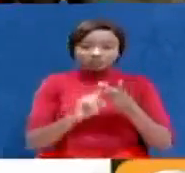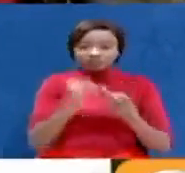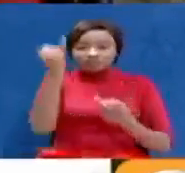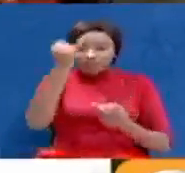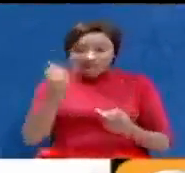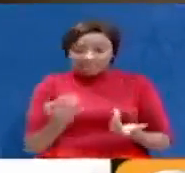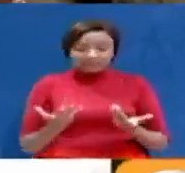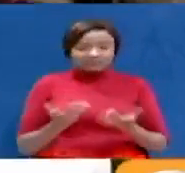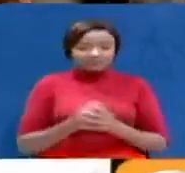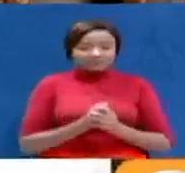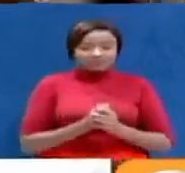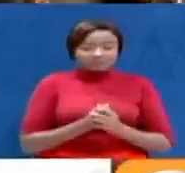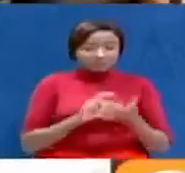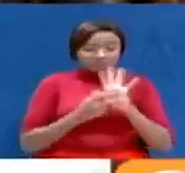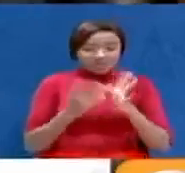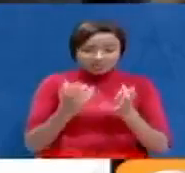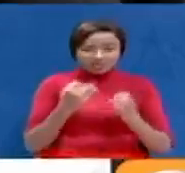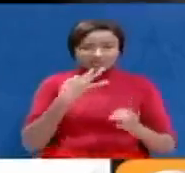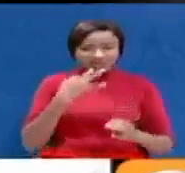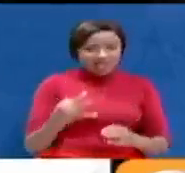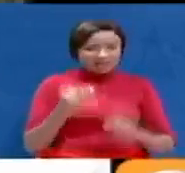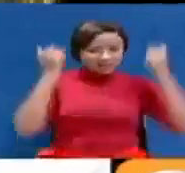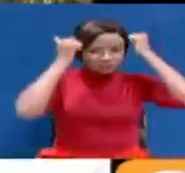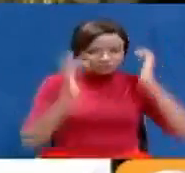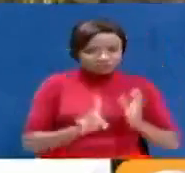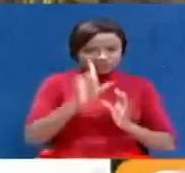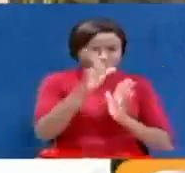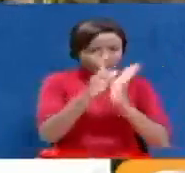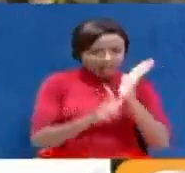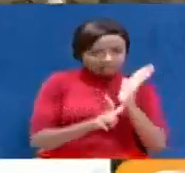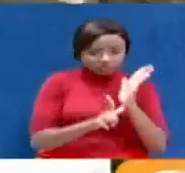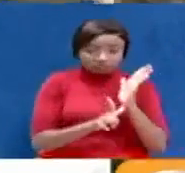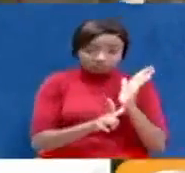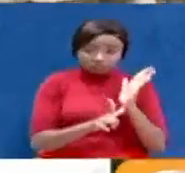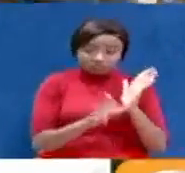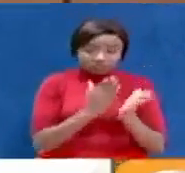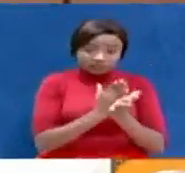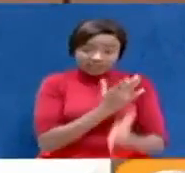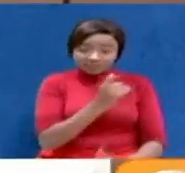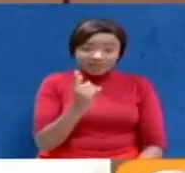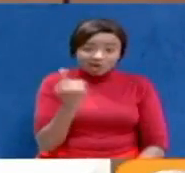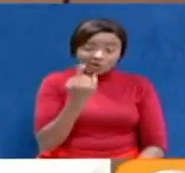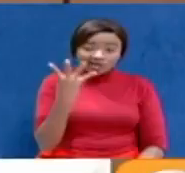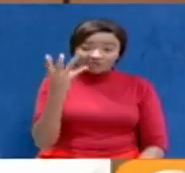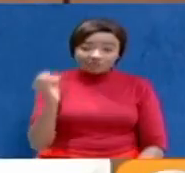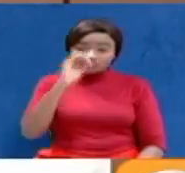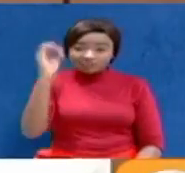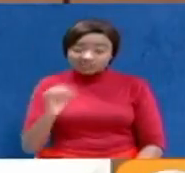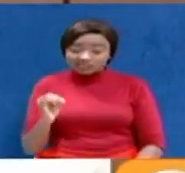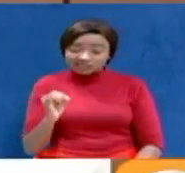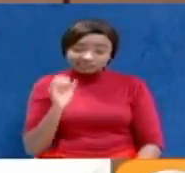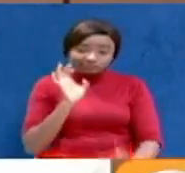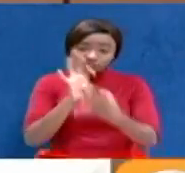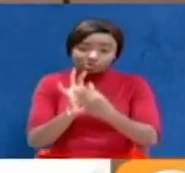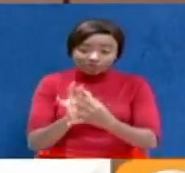that attract up to or even above 300 students per lesson. Already, some students claim only 40% of learners in